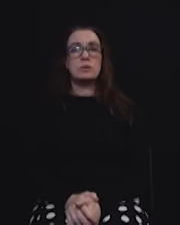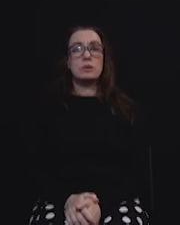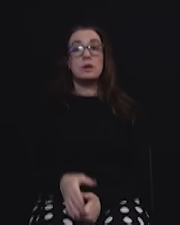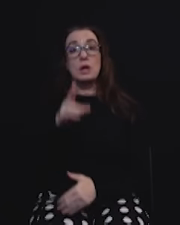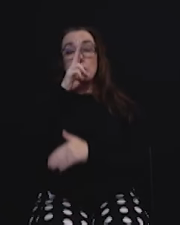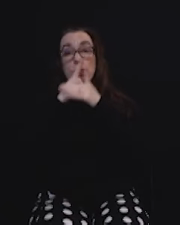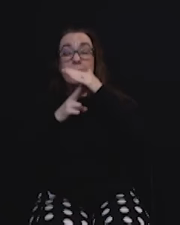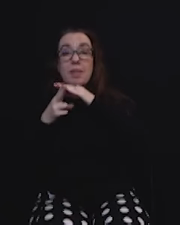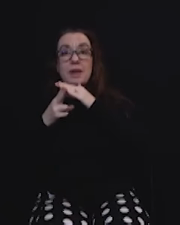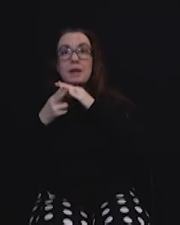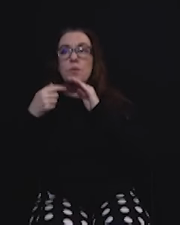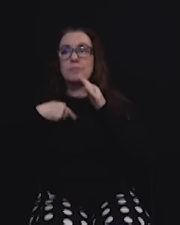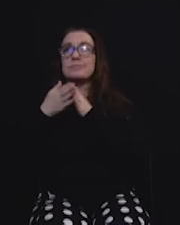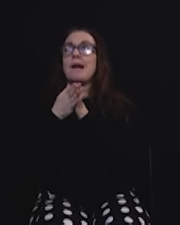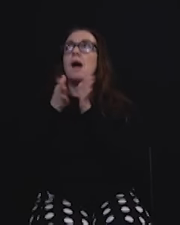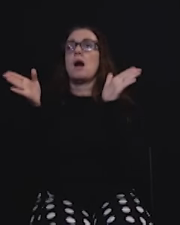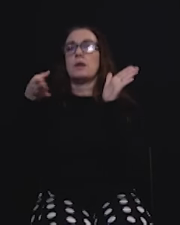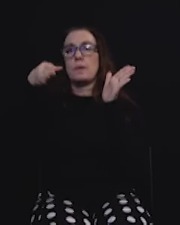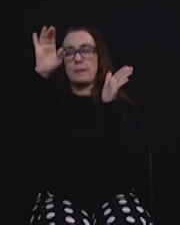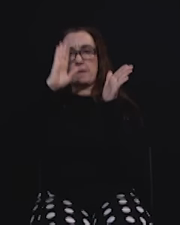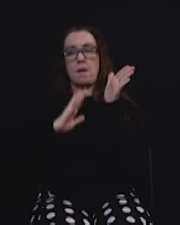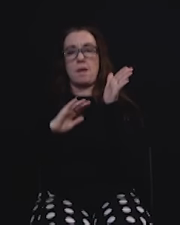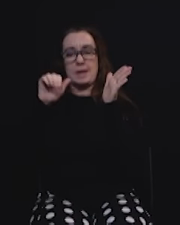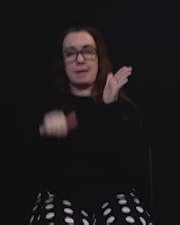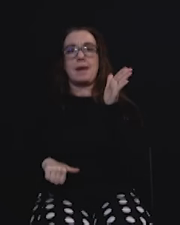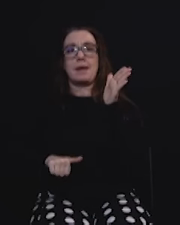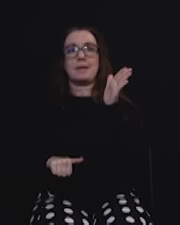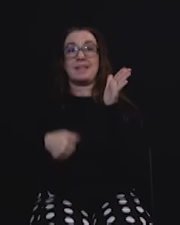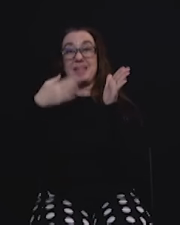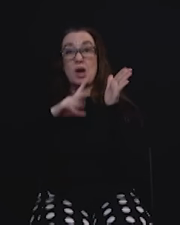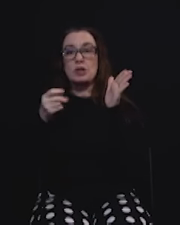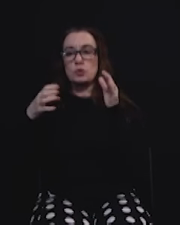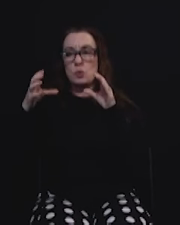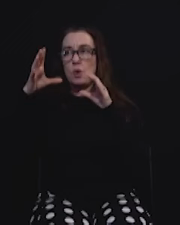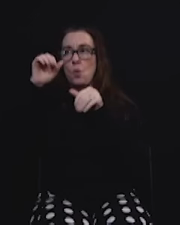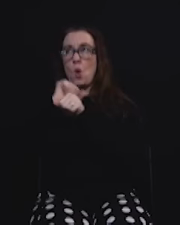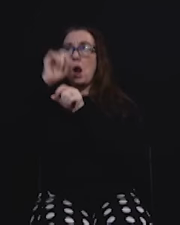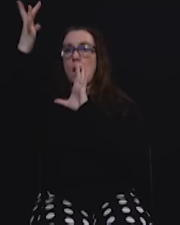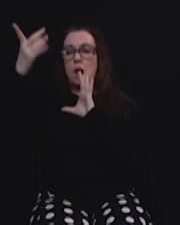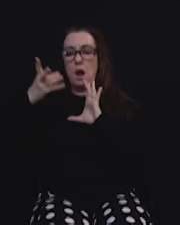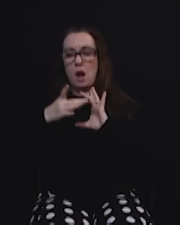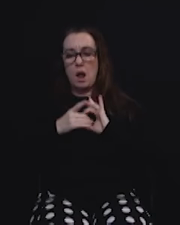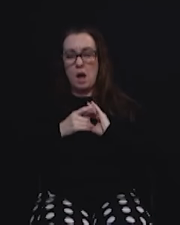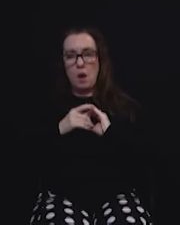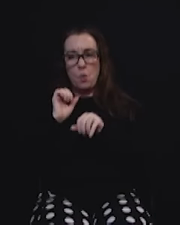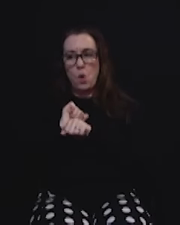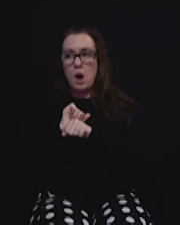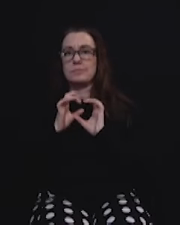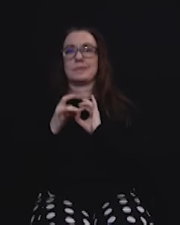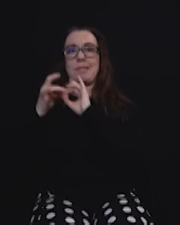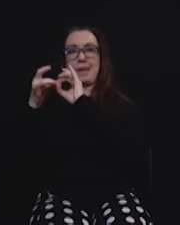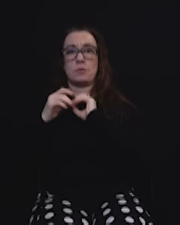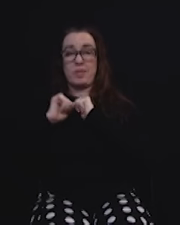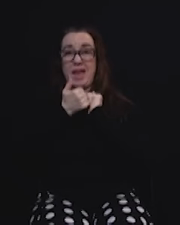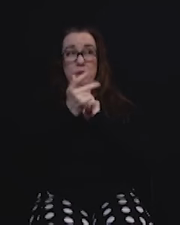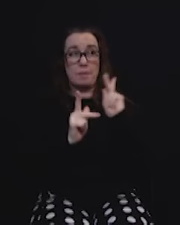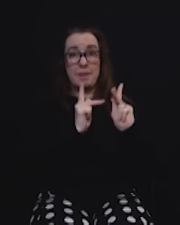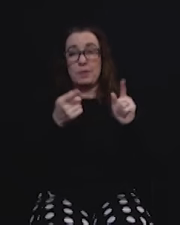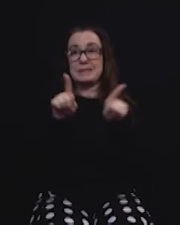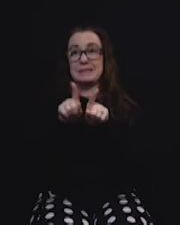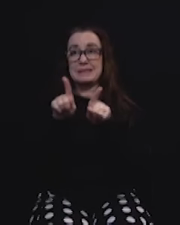Humility opens us up to God so that God can do his work in us, and God can bring us into relationship with others with whom he's